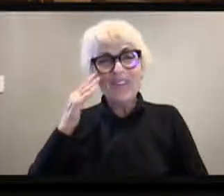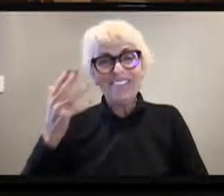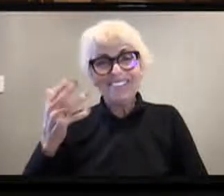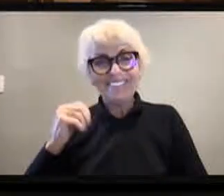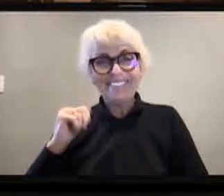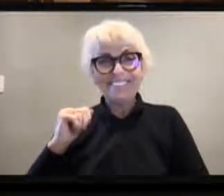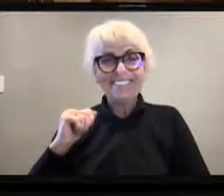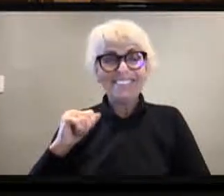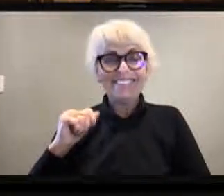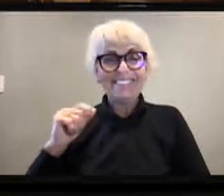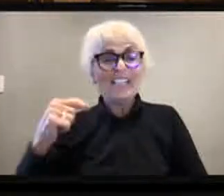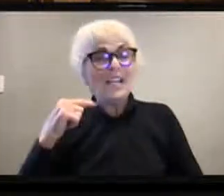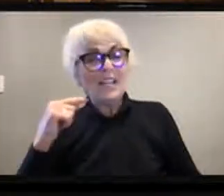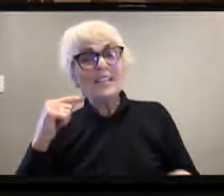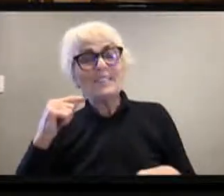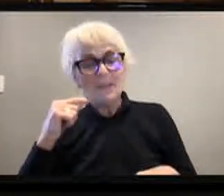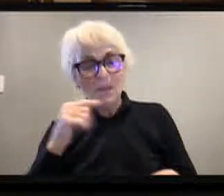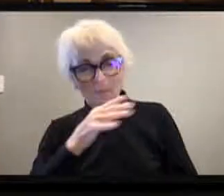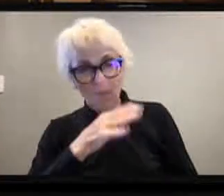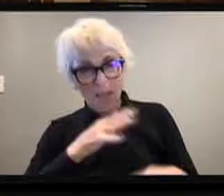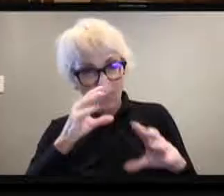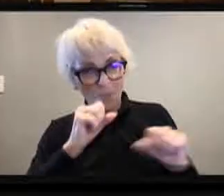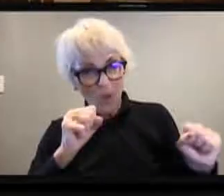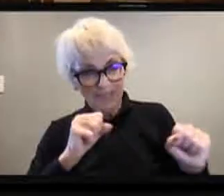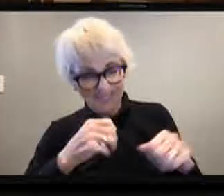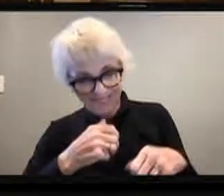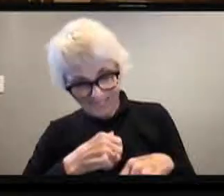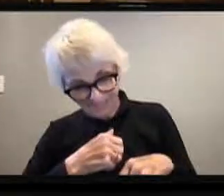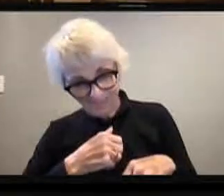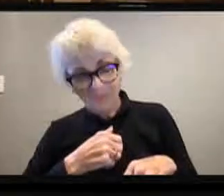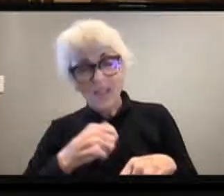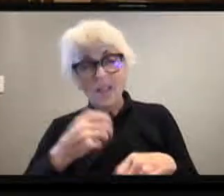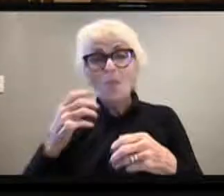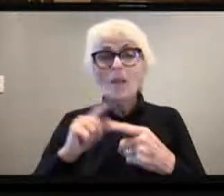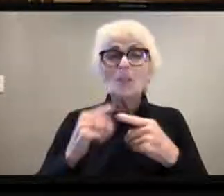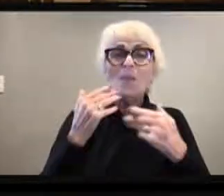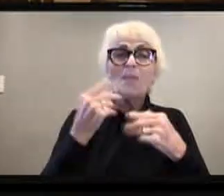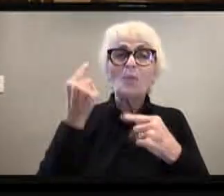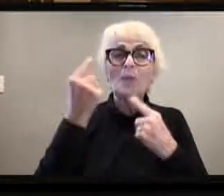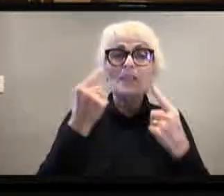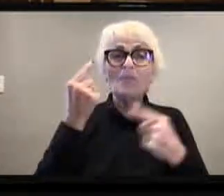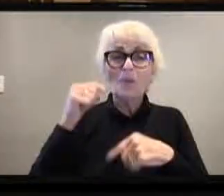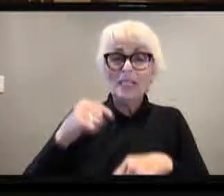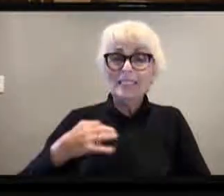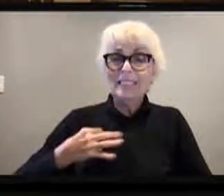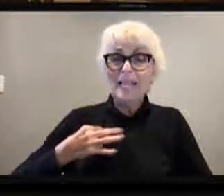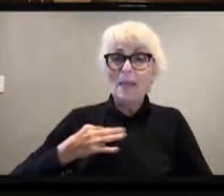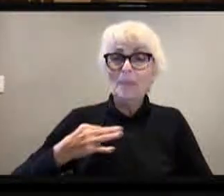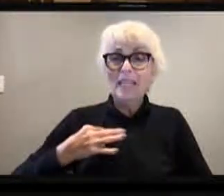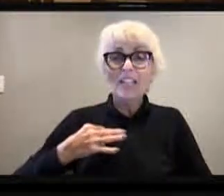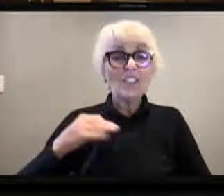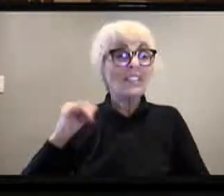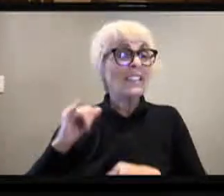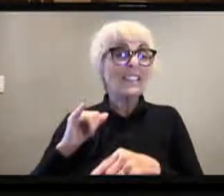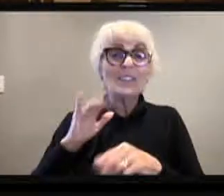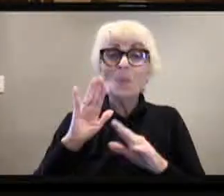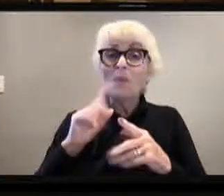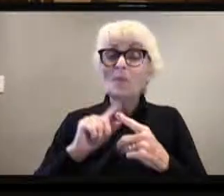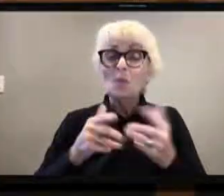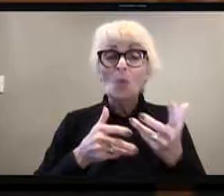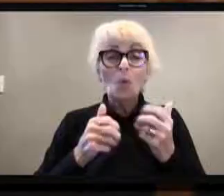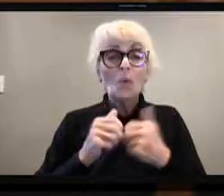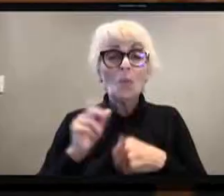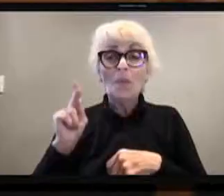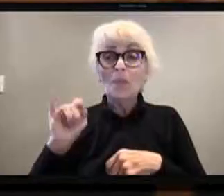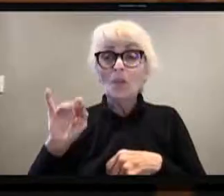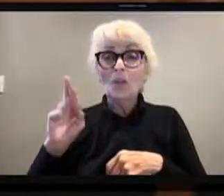Madam President, just wanted to thank you for the consideration for this application. It's been absolutely wonderful to work with Kurt, who's here with us